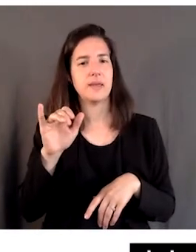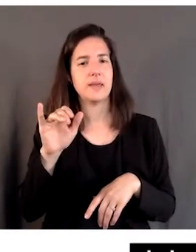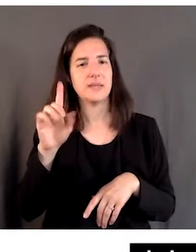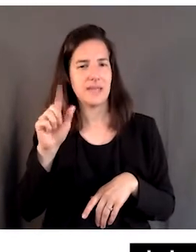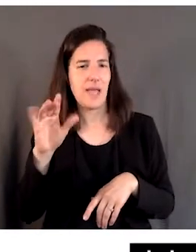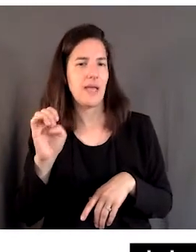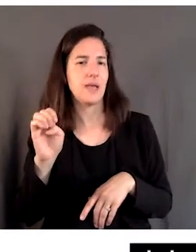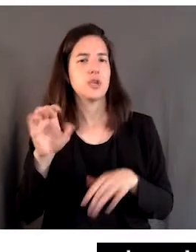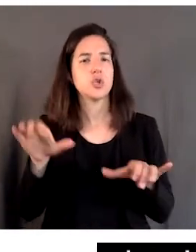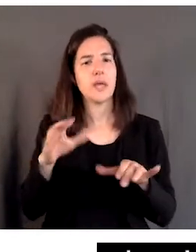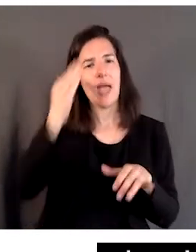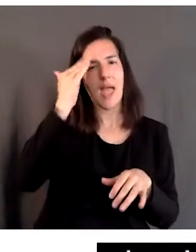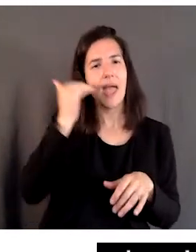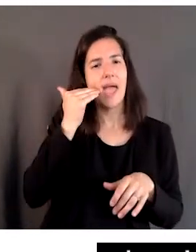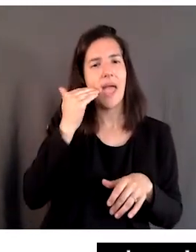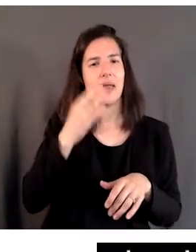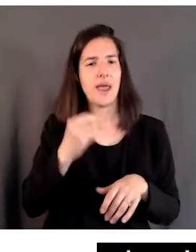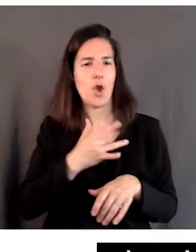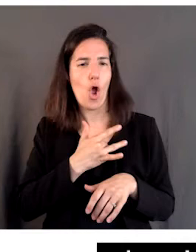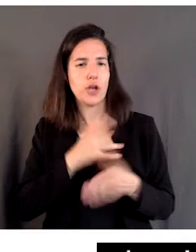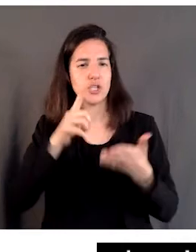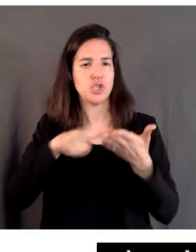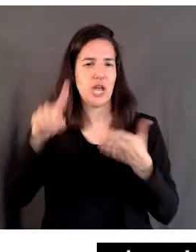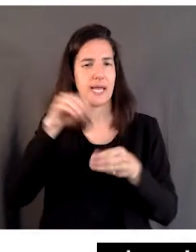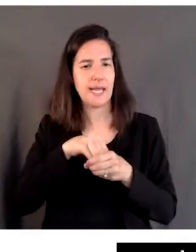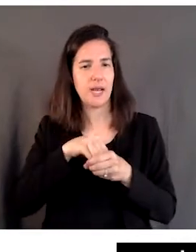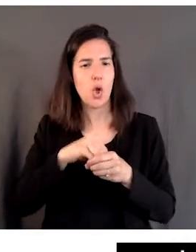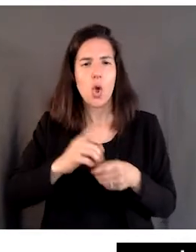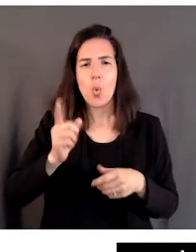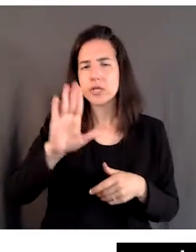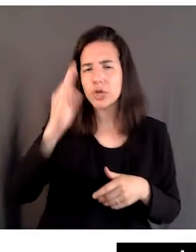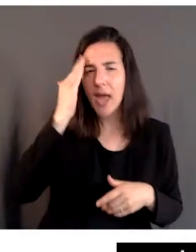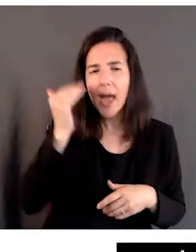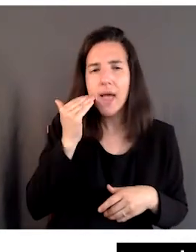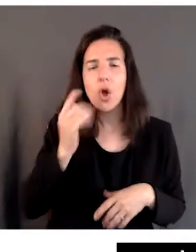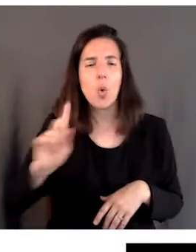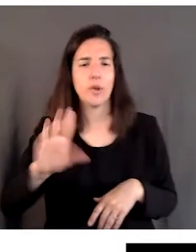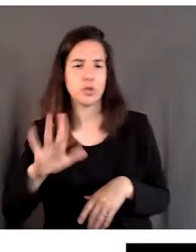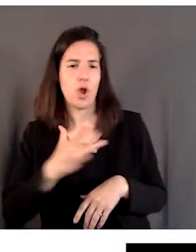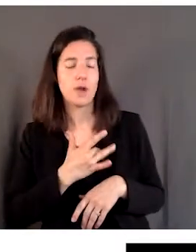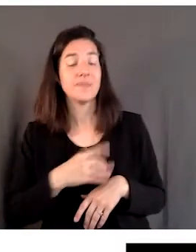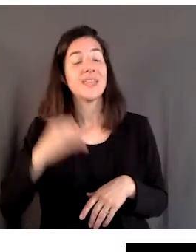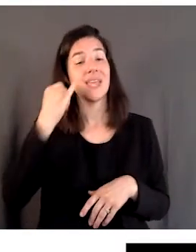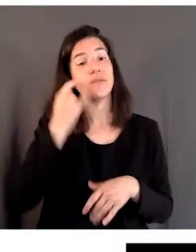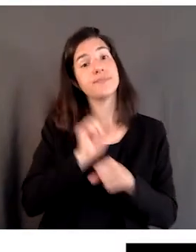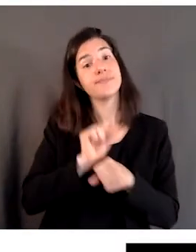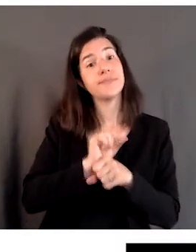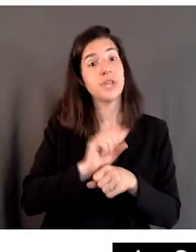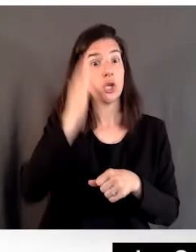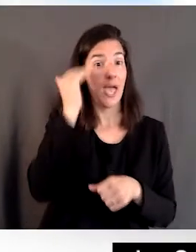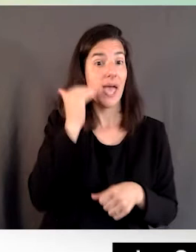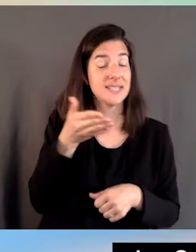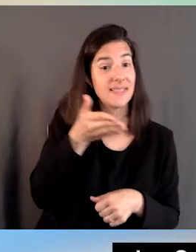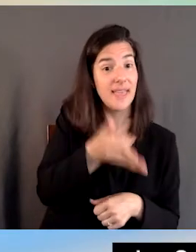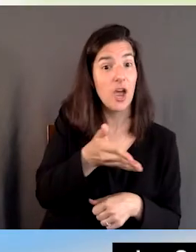And so, where's your head at and where's your heart? And, if you're in a place of employment and your head is there, but your heart is somewhere